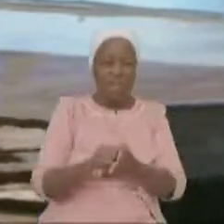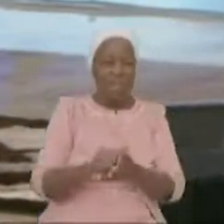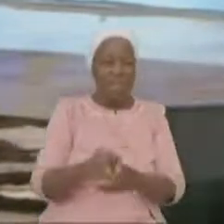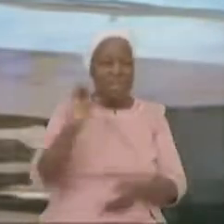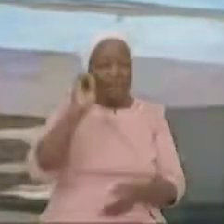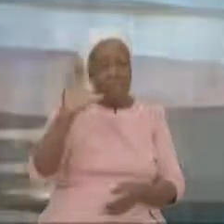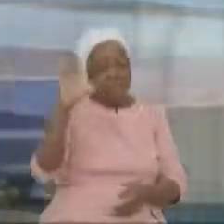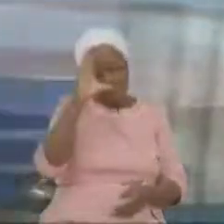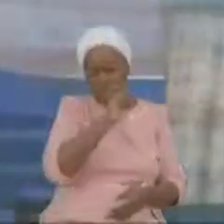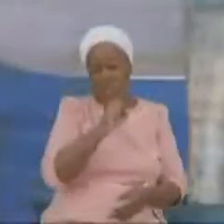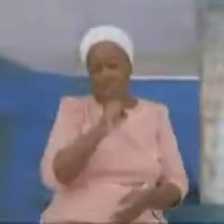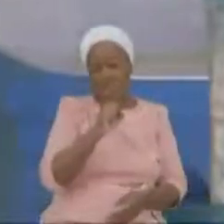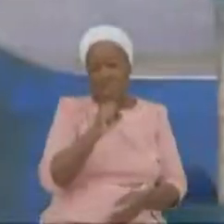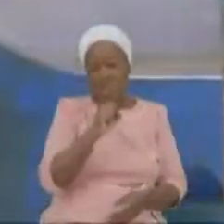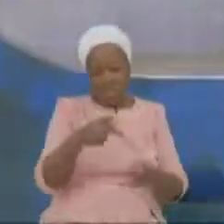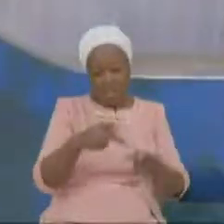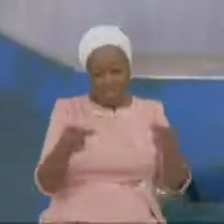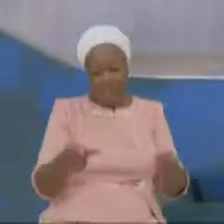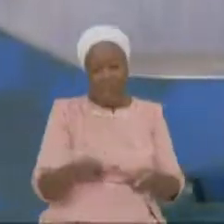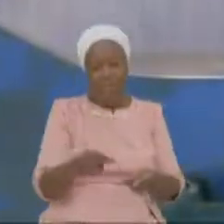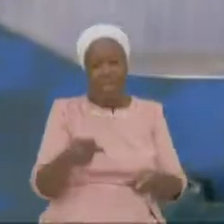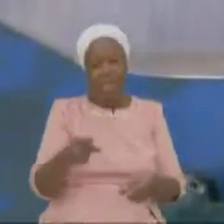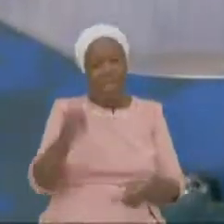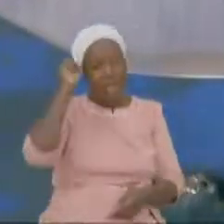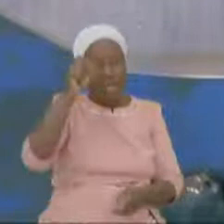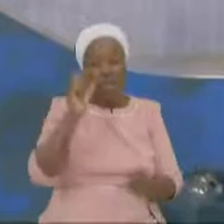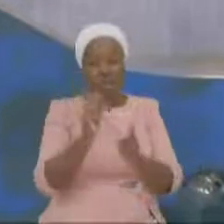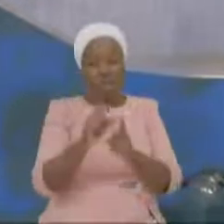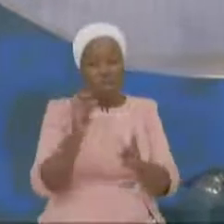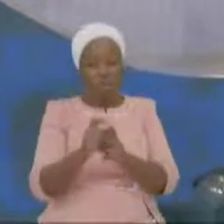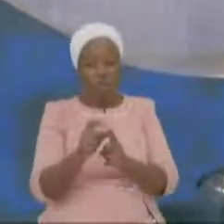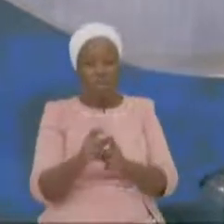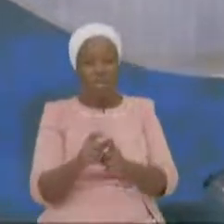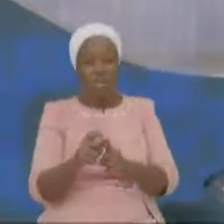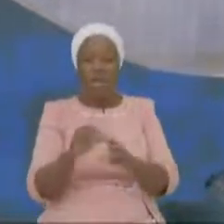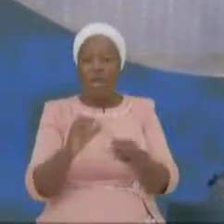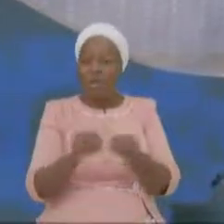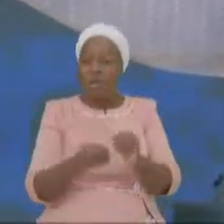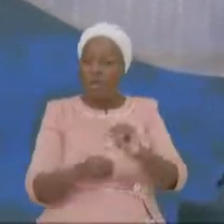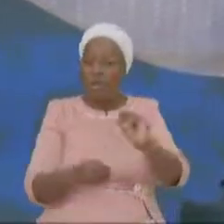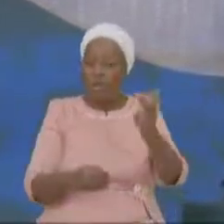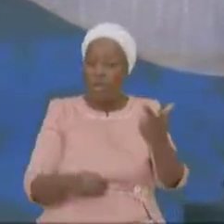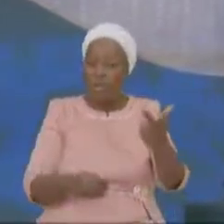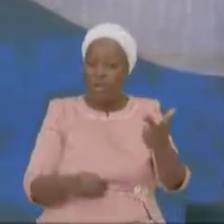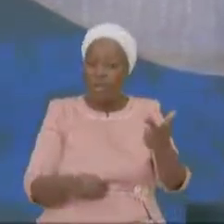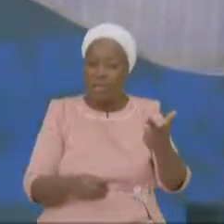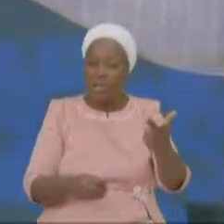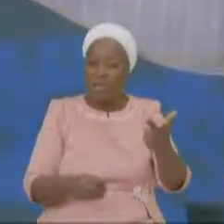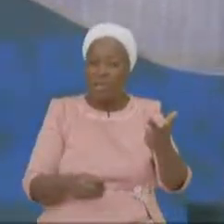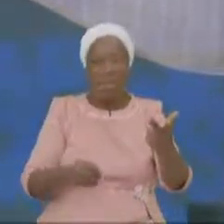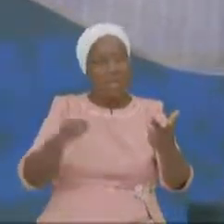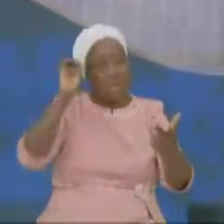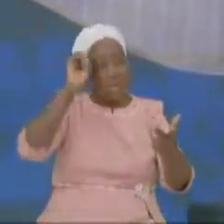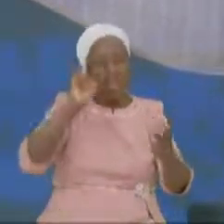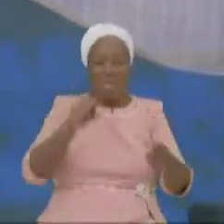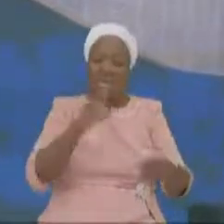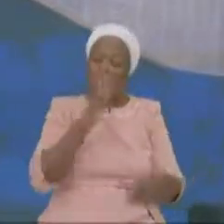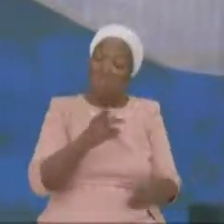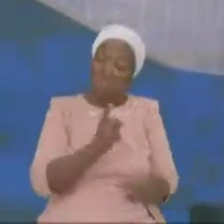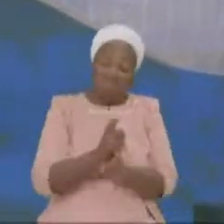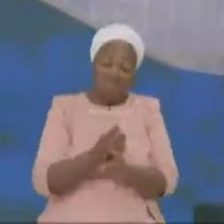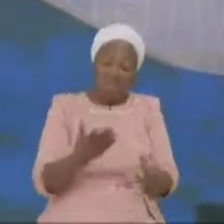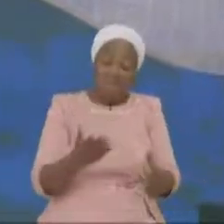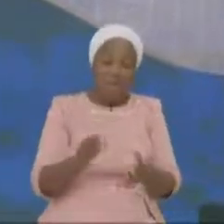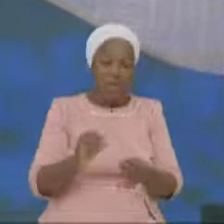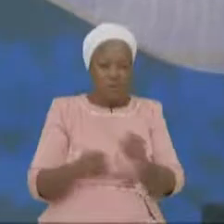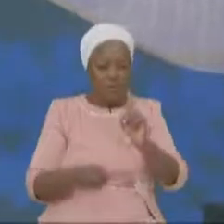misplaced his utterance. Number three, he could be right. Number one,